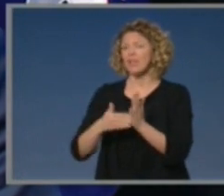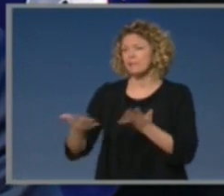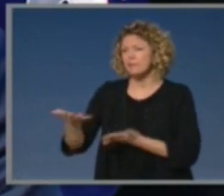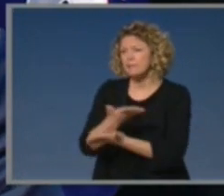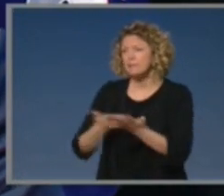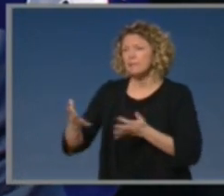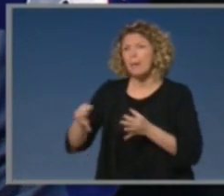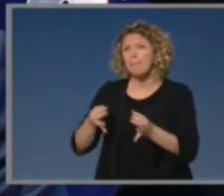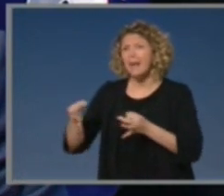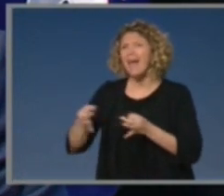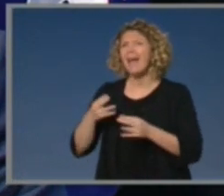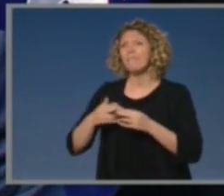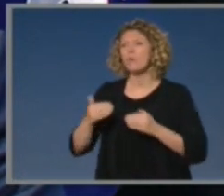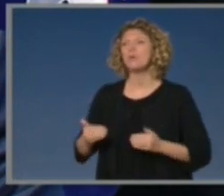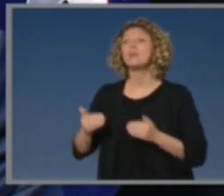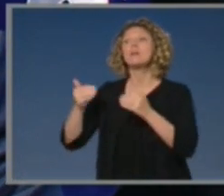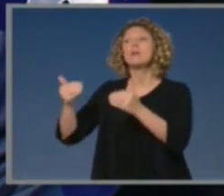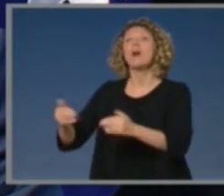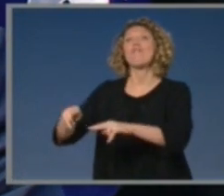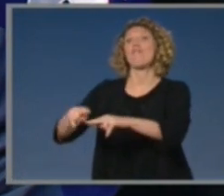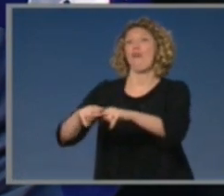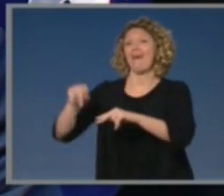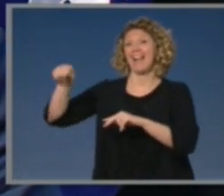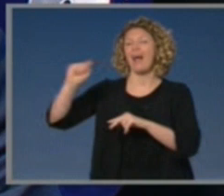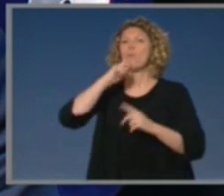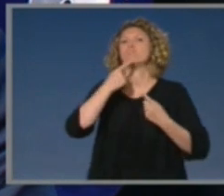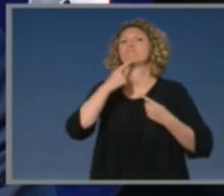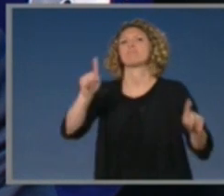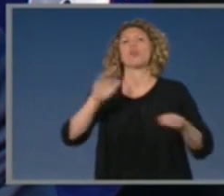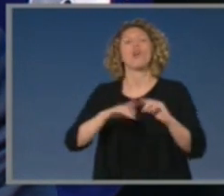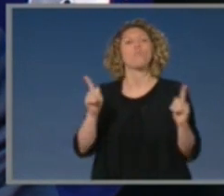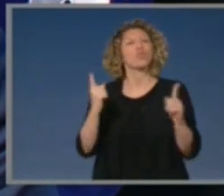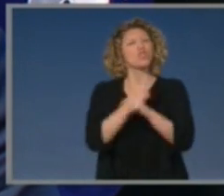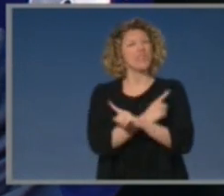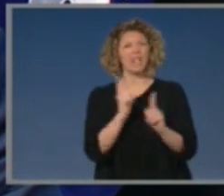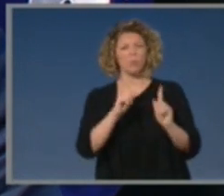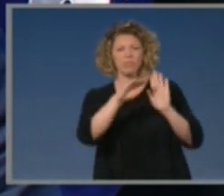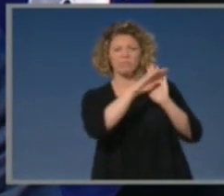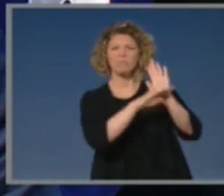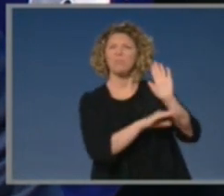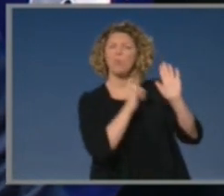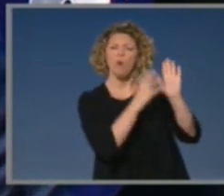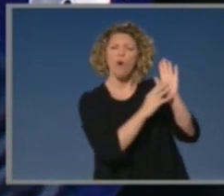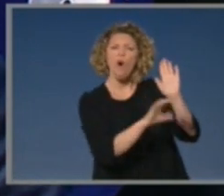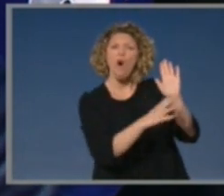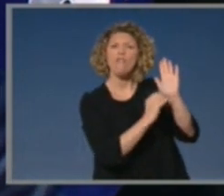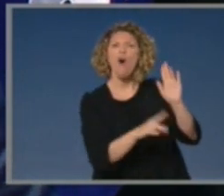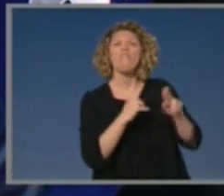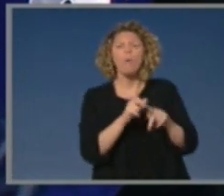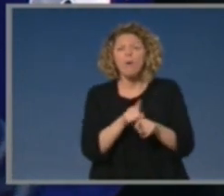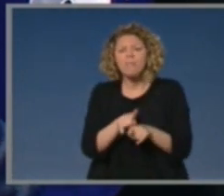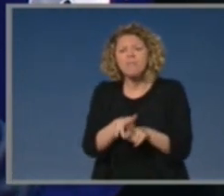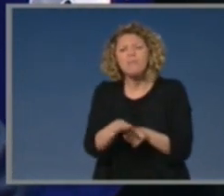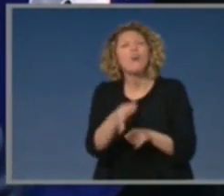the decisions that we need to take on Friday that will impact on these restrictions in the weeks and months that are